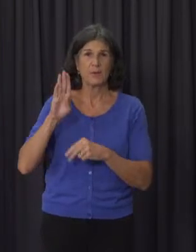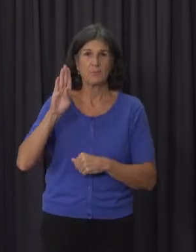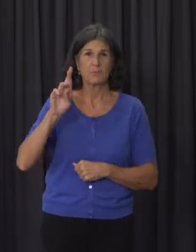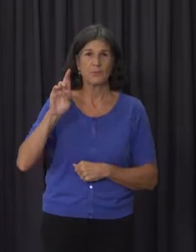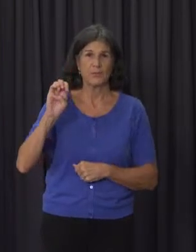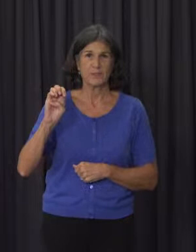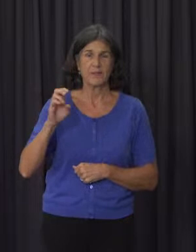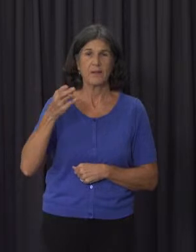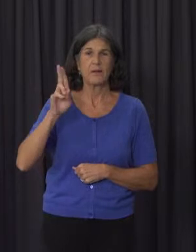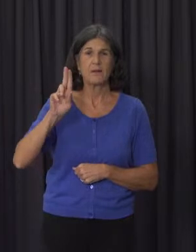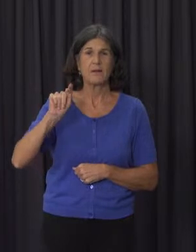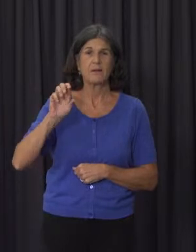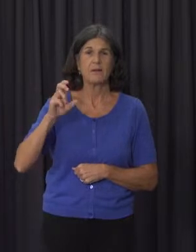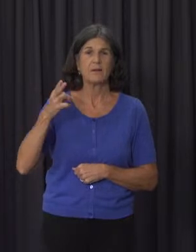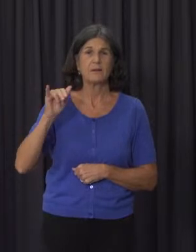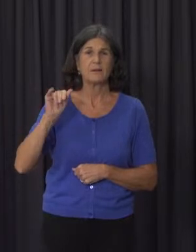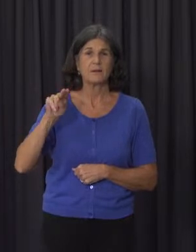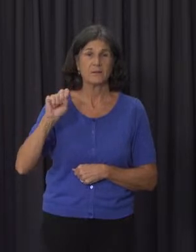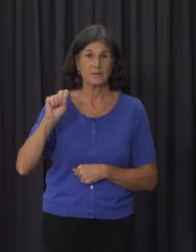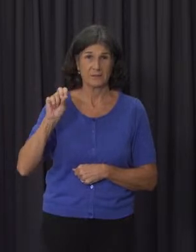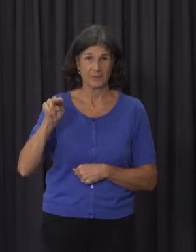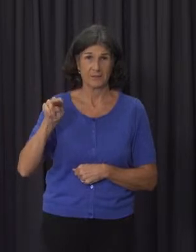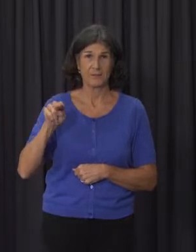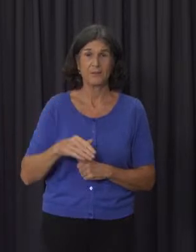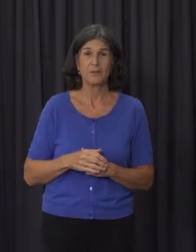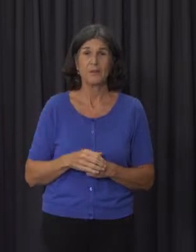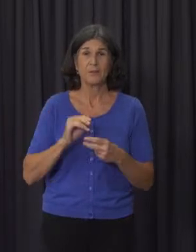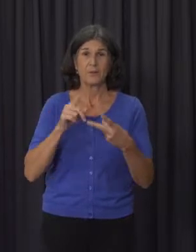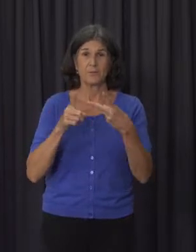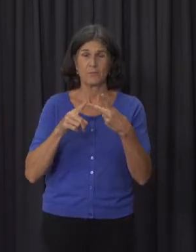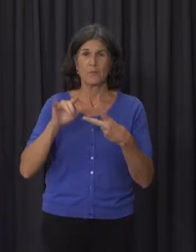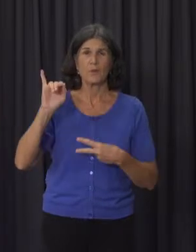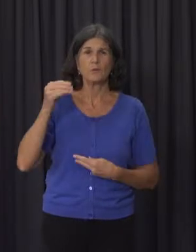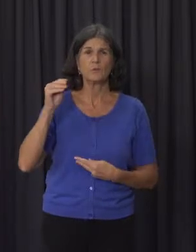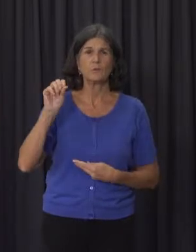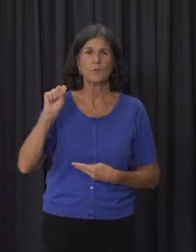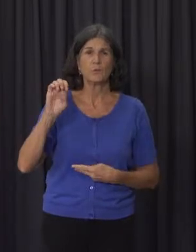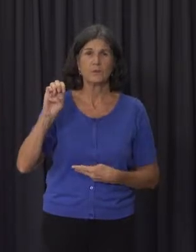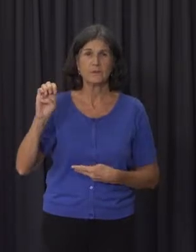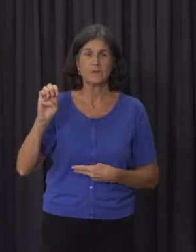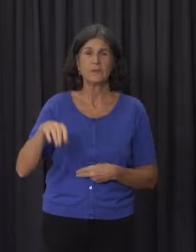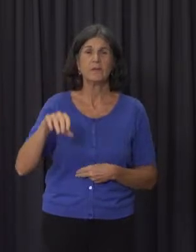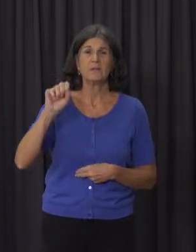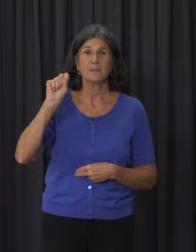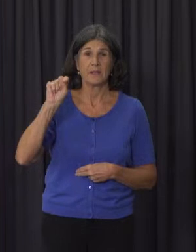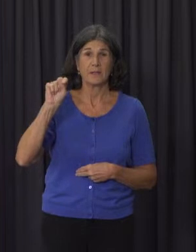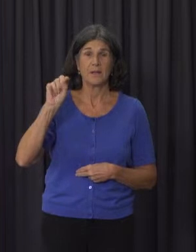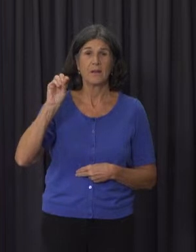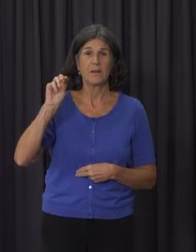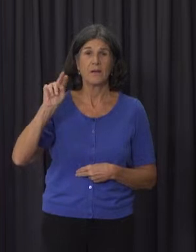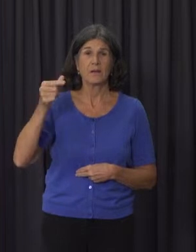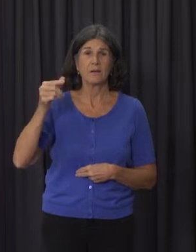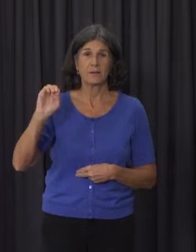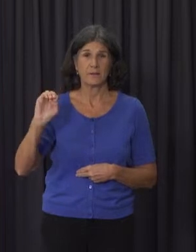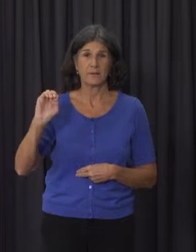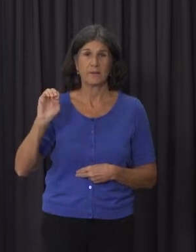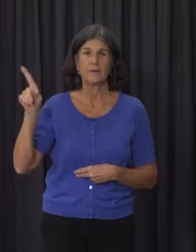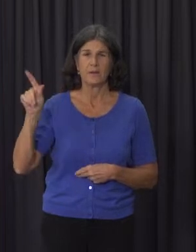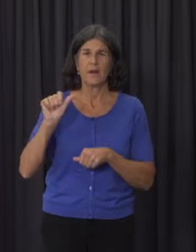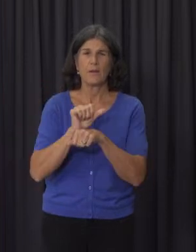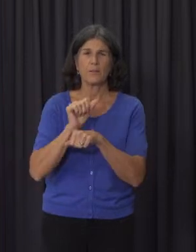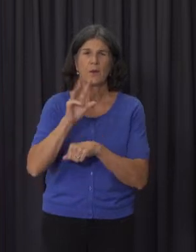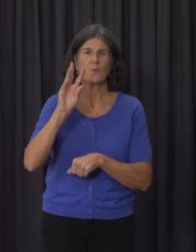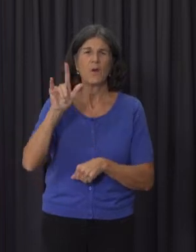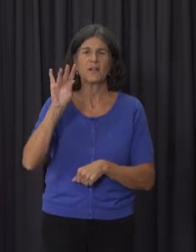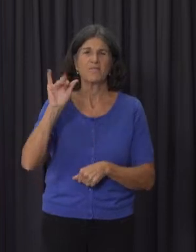Officer with Alberta Wildfire. We will start with some opening remarks and then follow with questions and answers. With that, I'd